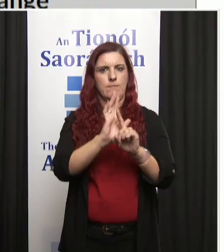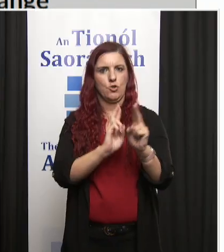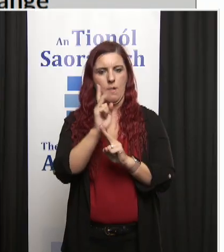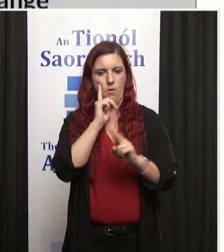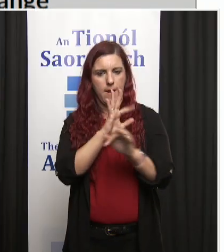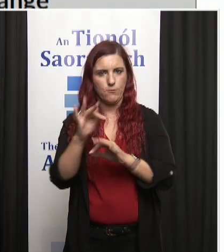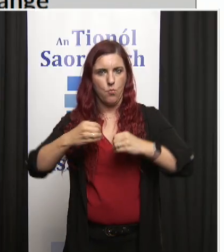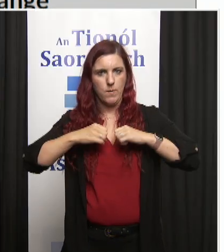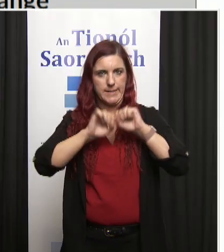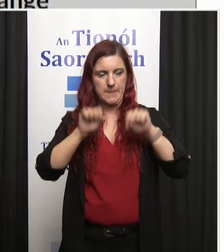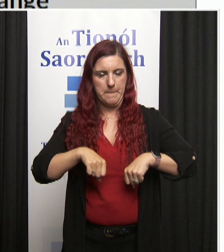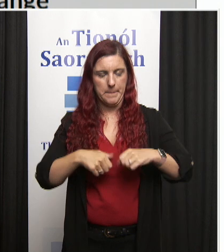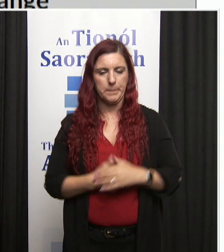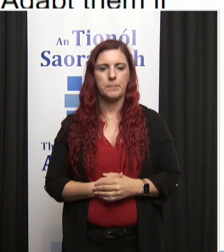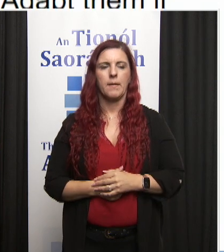system.